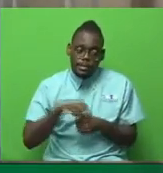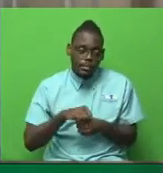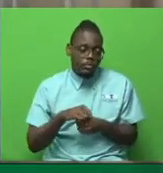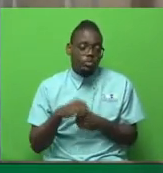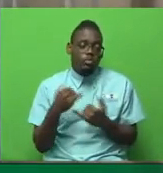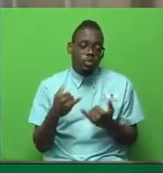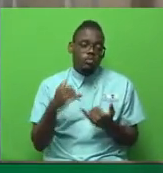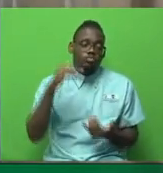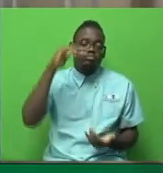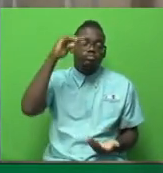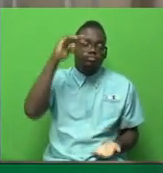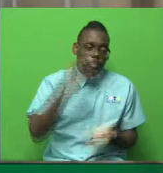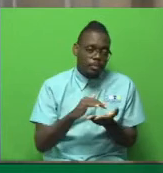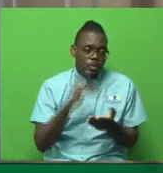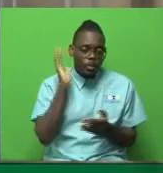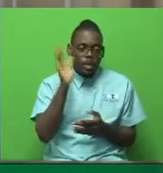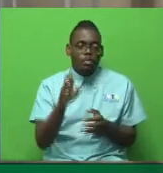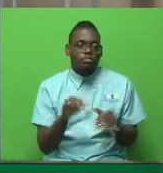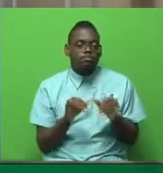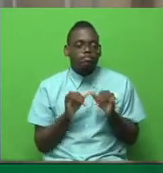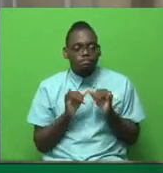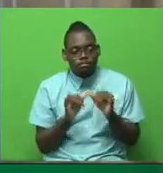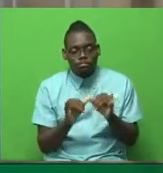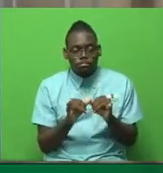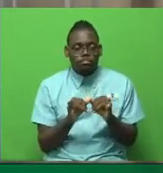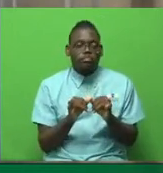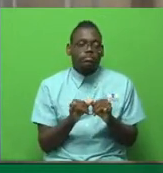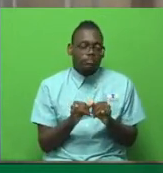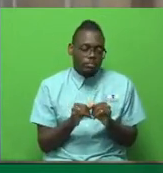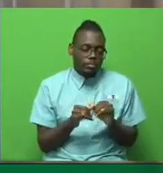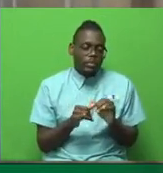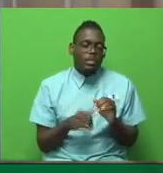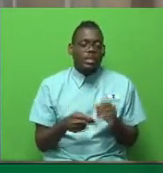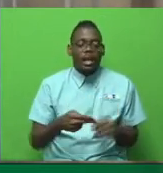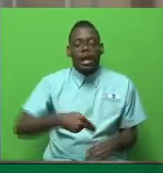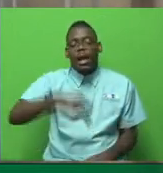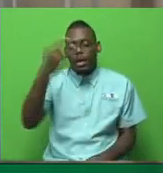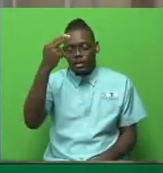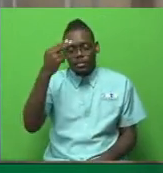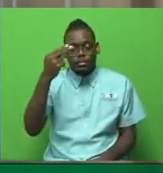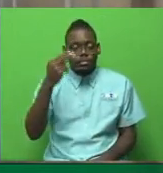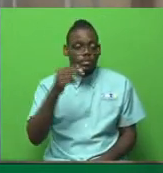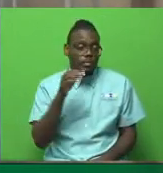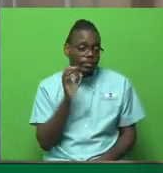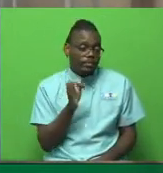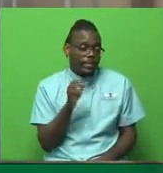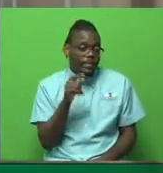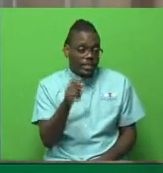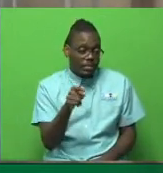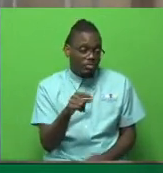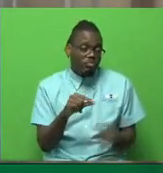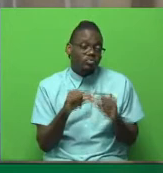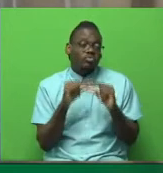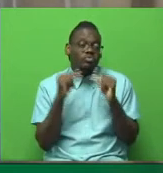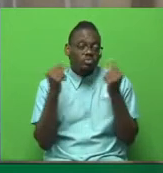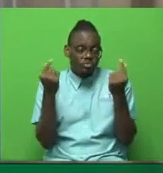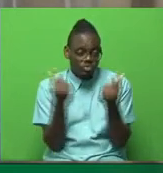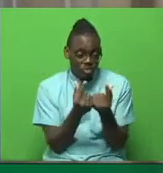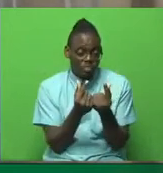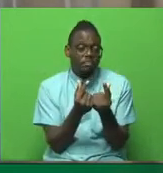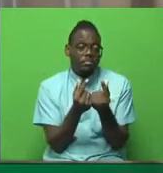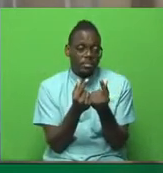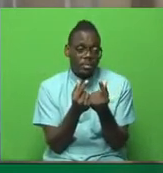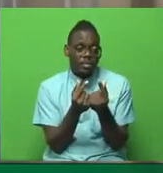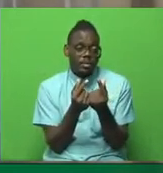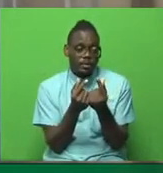Minister failed to say when these persons who are recognized to be desperately in need and adversely affected